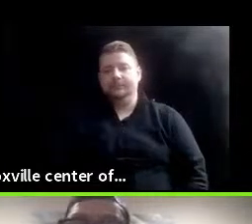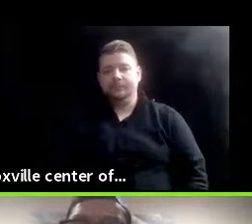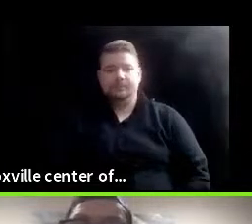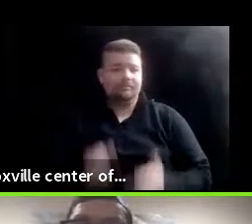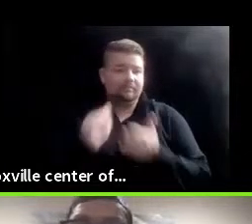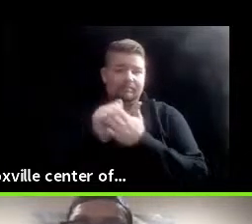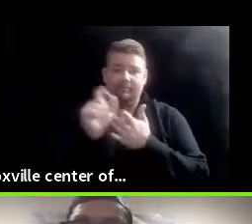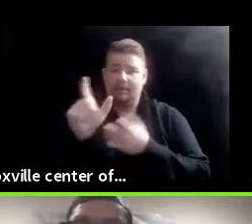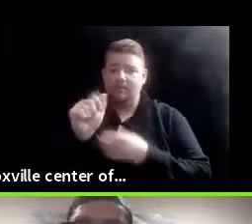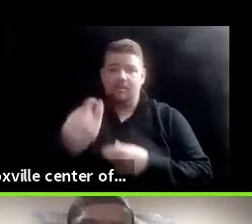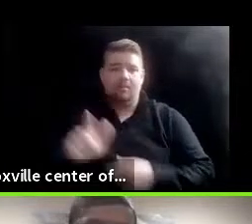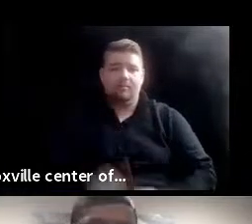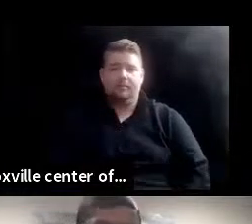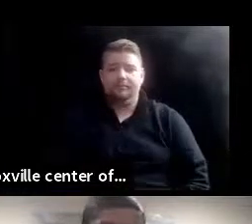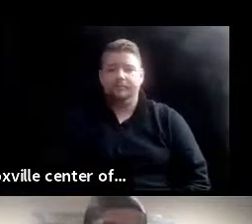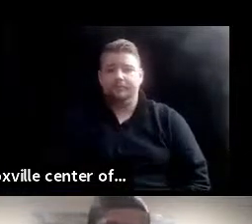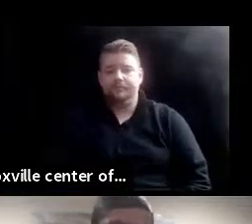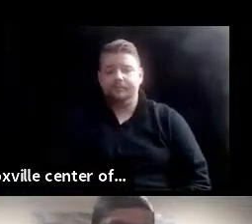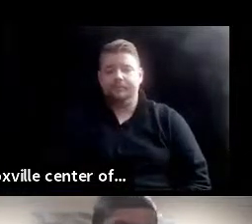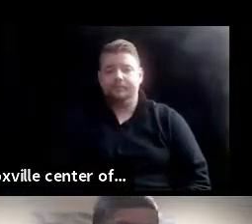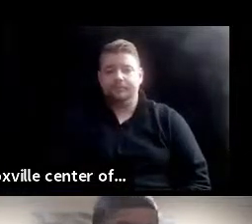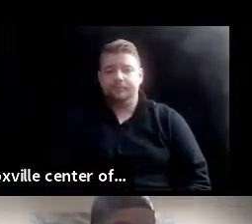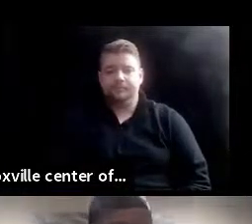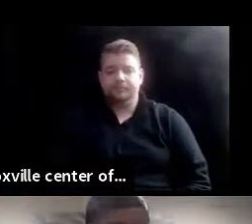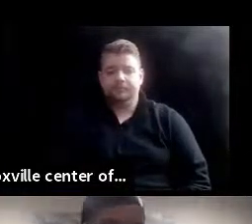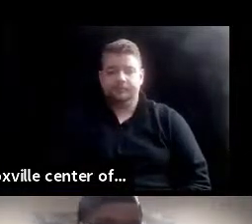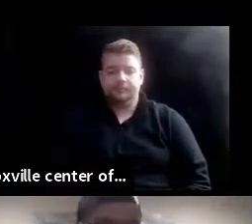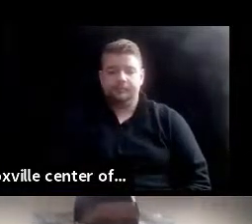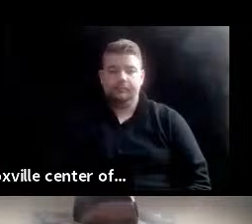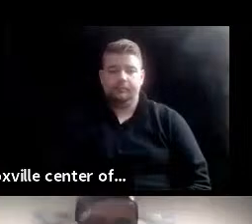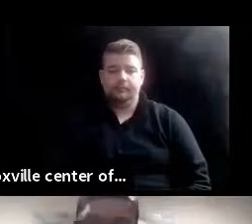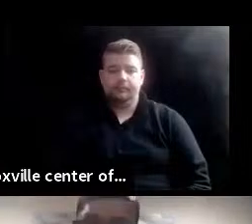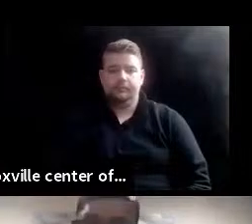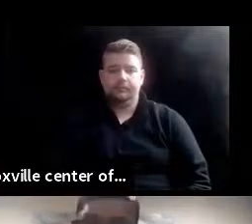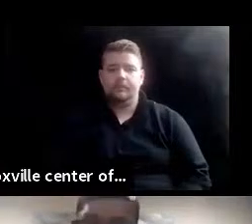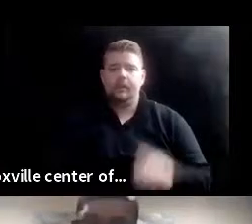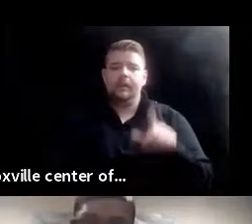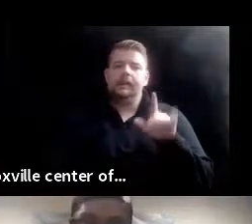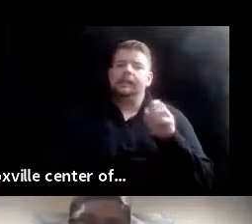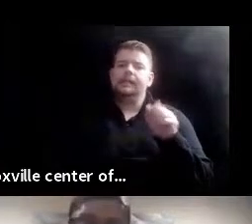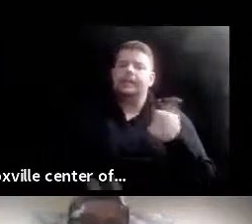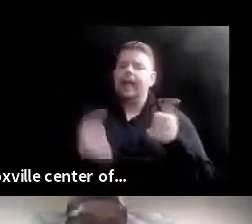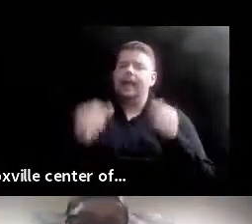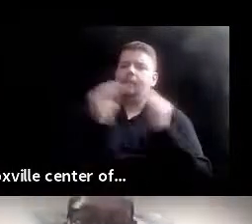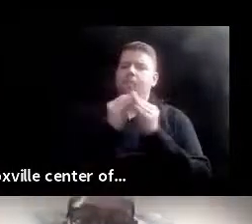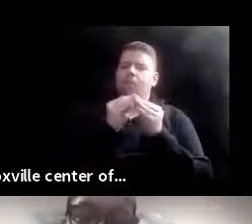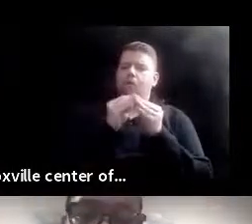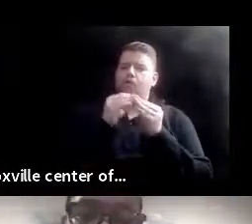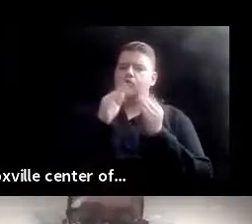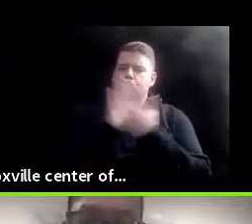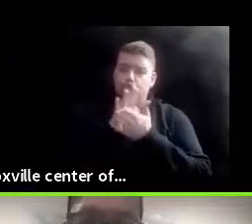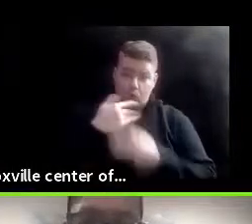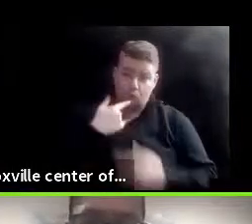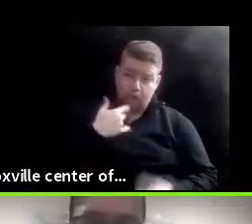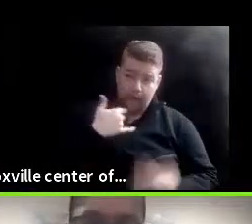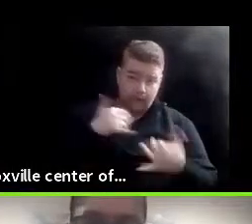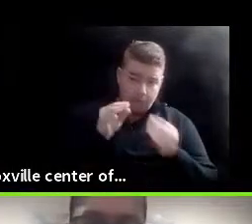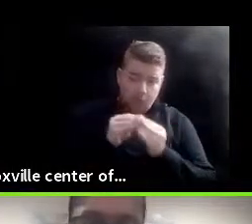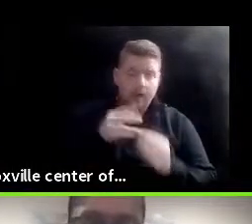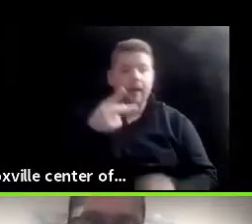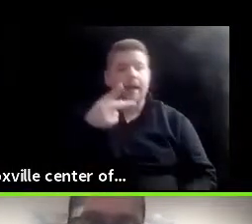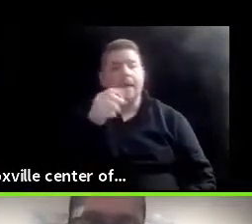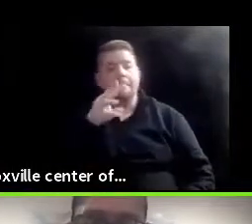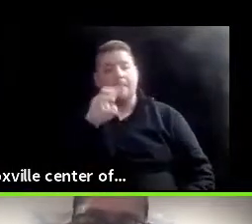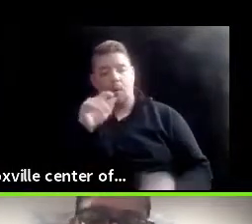all. Thank you. Lisa, any more schools red? I can't remember. Powell